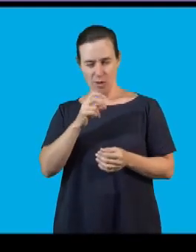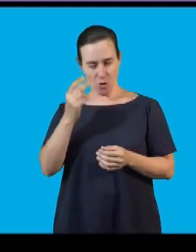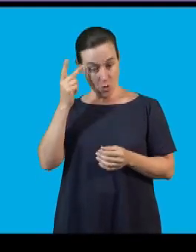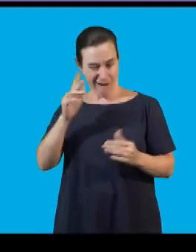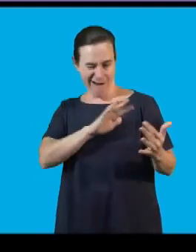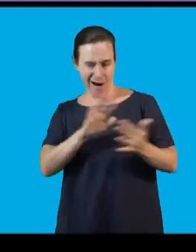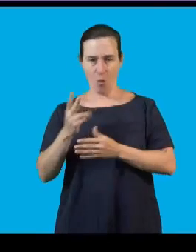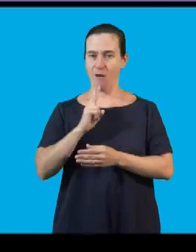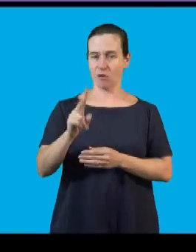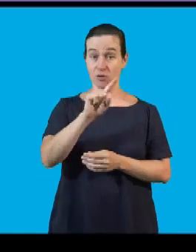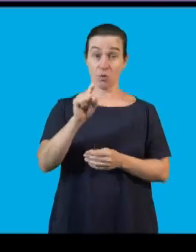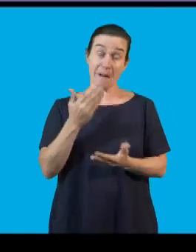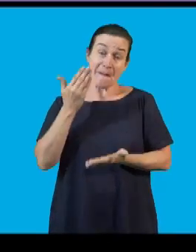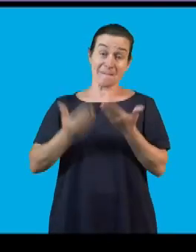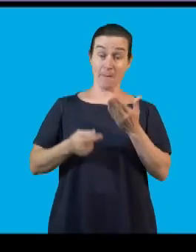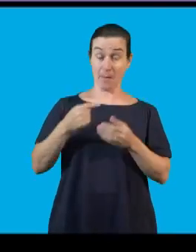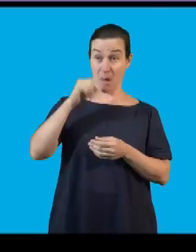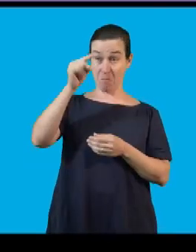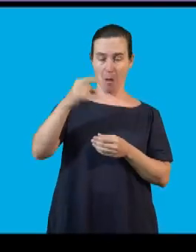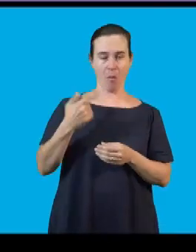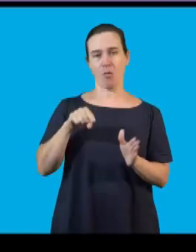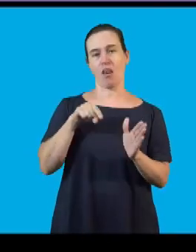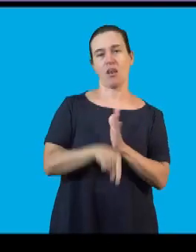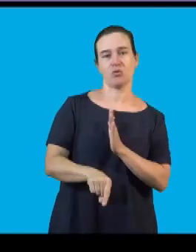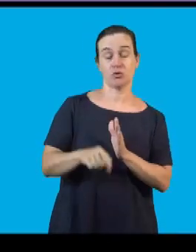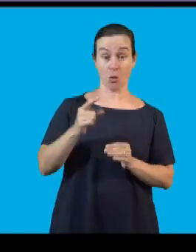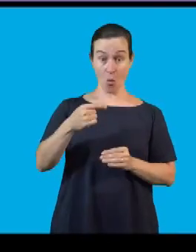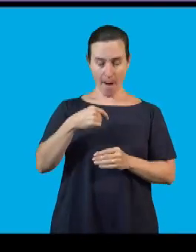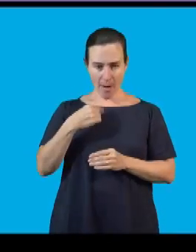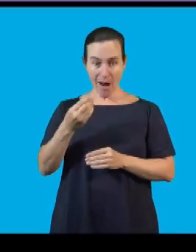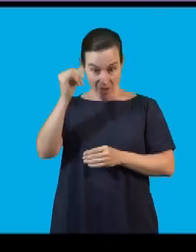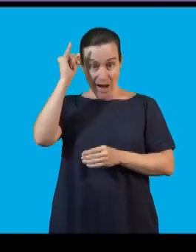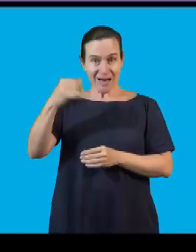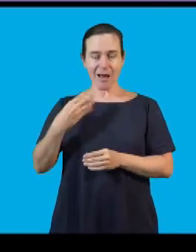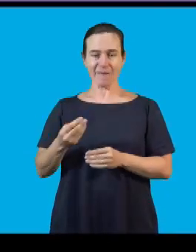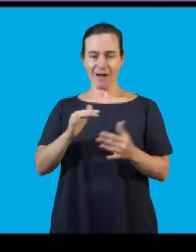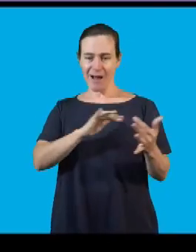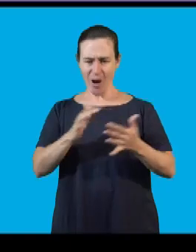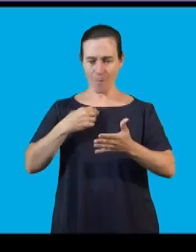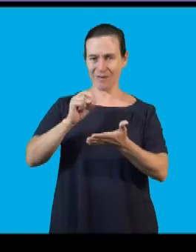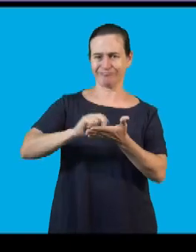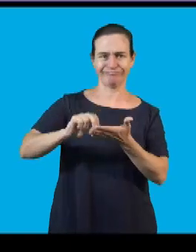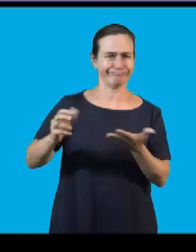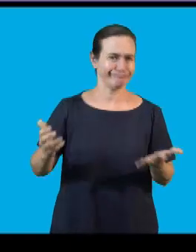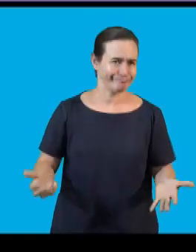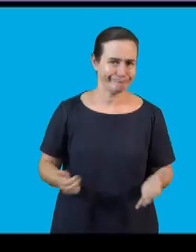lose marks in the exams or in a test when you're unable to do this correctly,